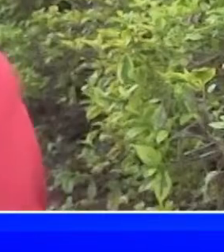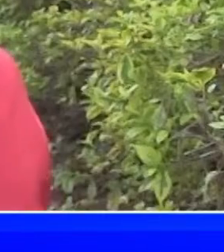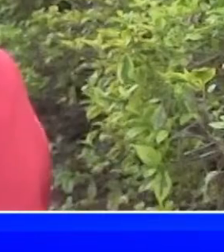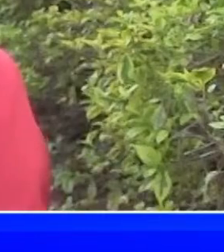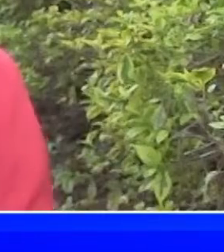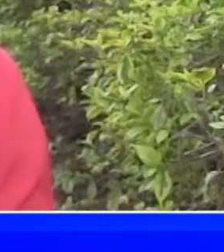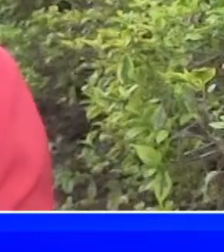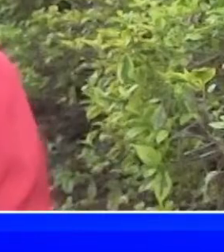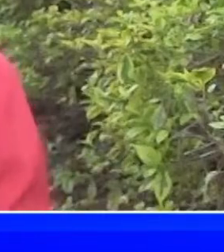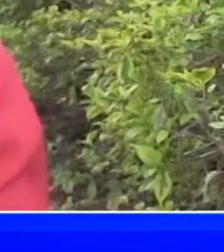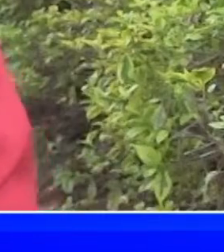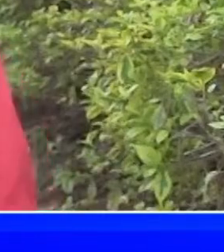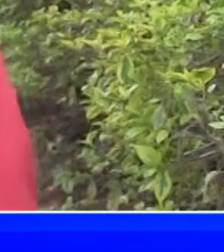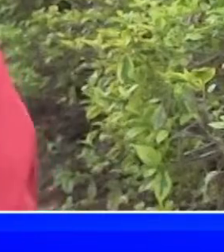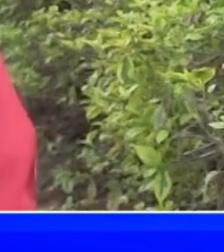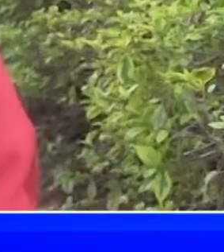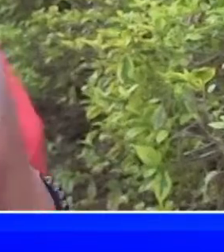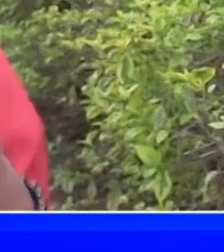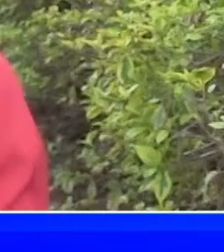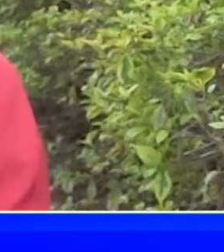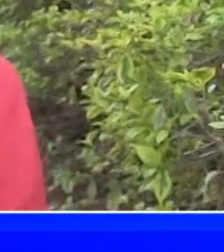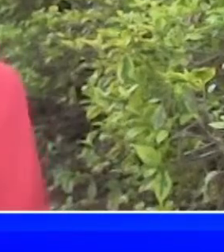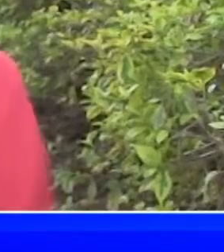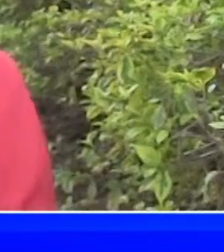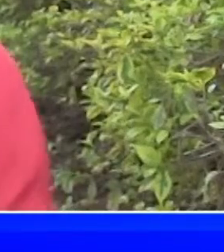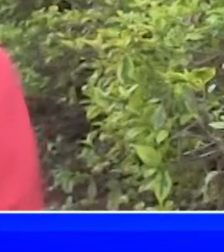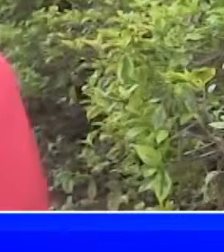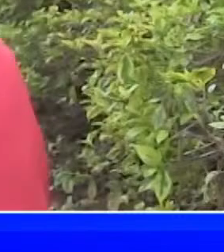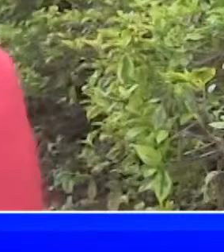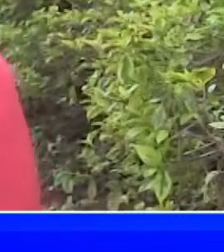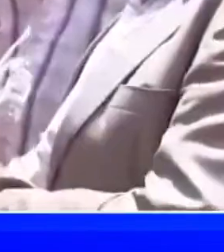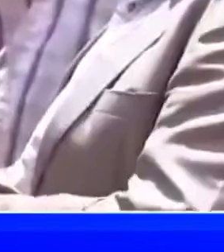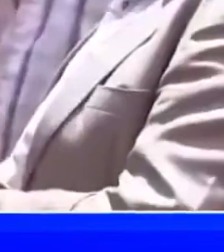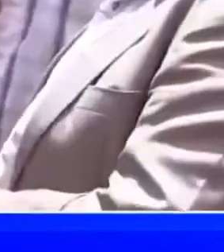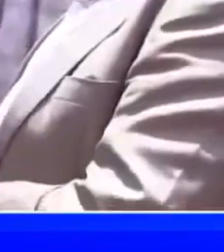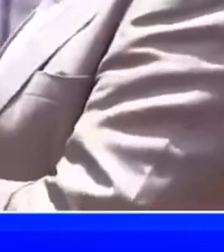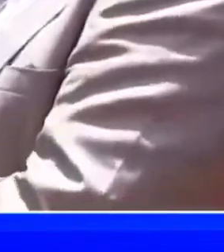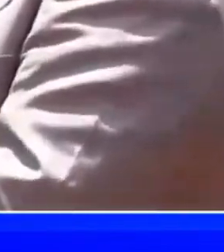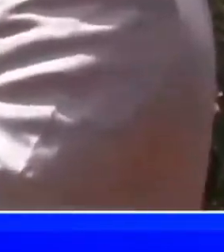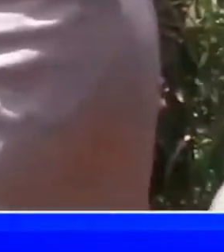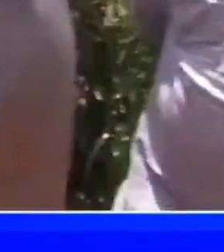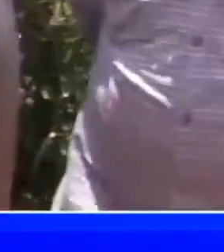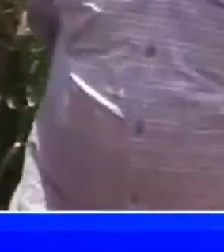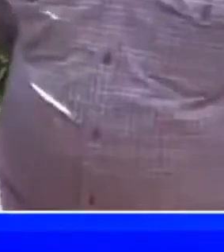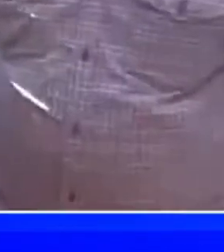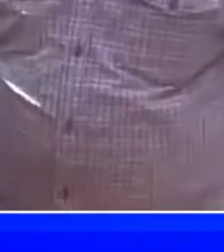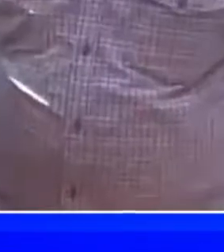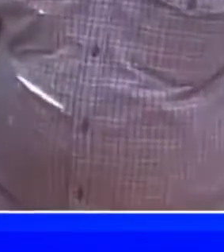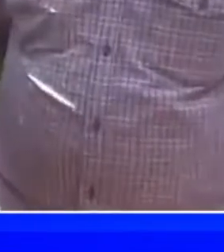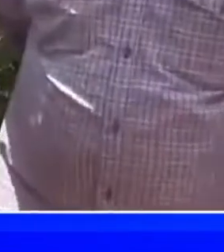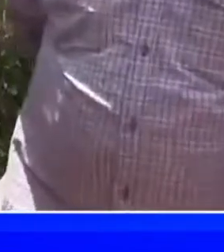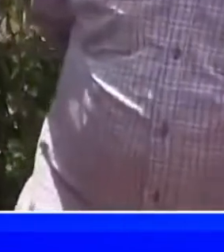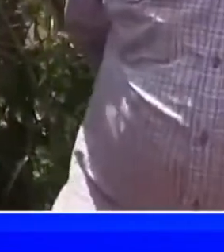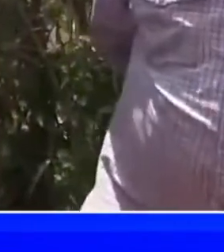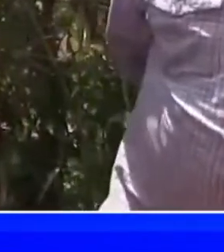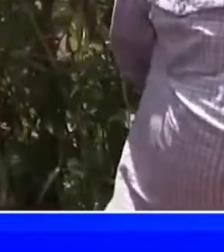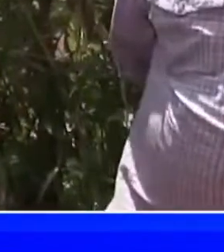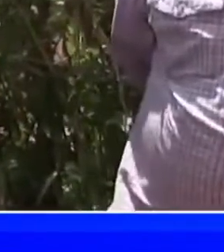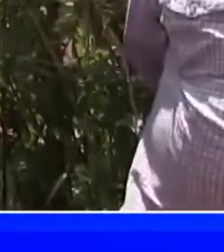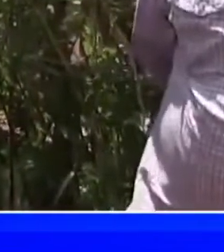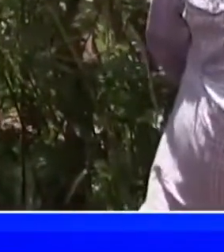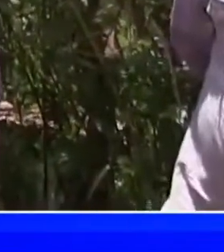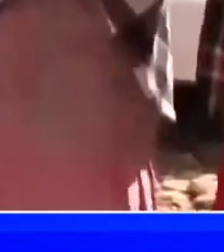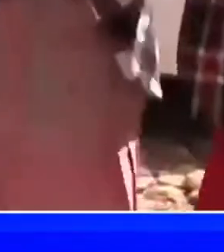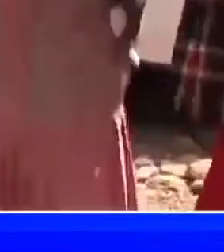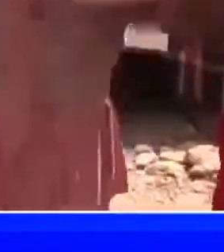kwa mahakama niseme hiyo step lazima ibadilishwe na koti. Kandara MP Alice Wahome now says she